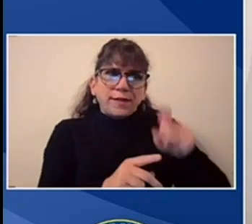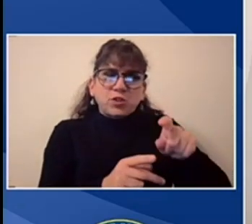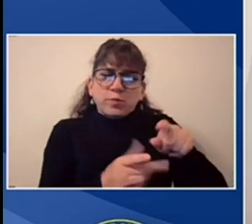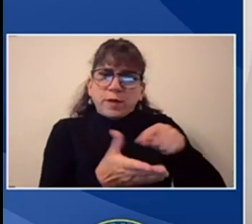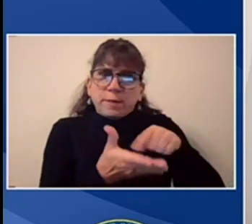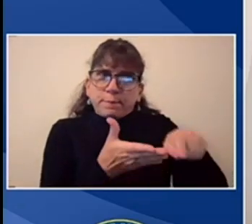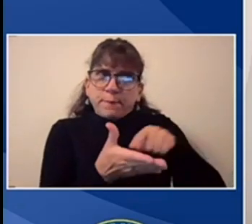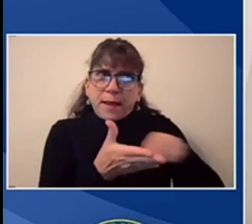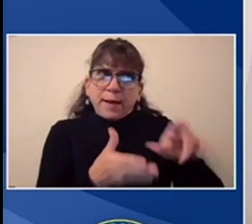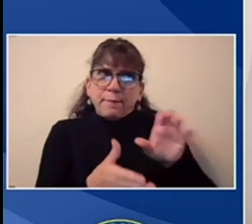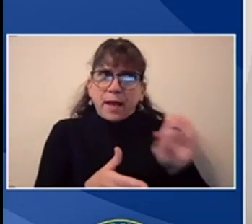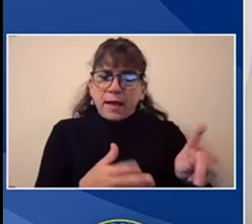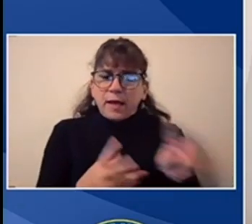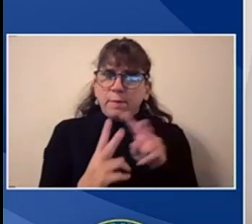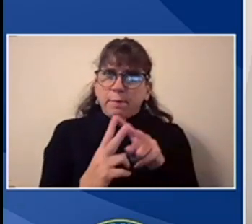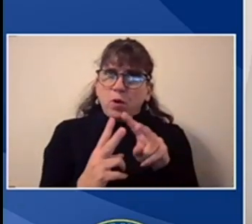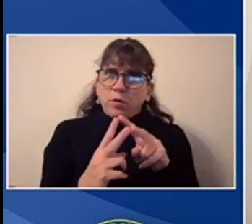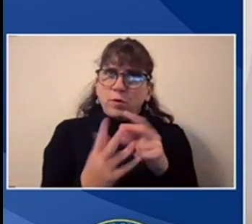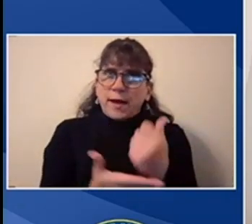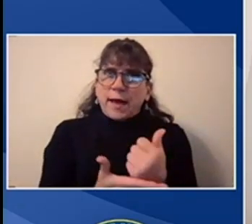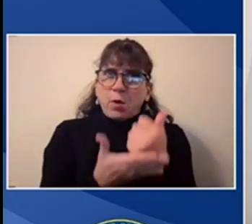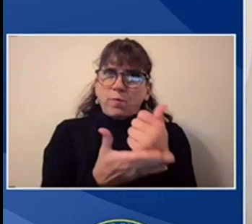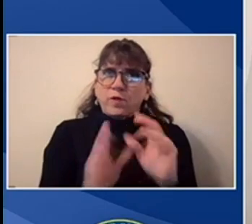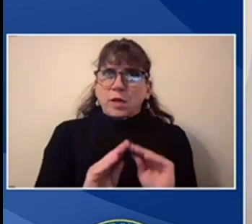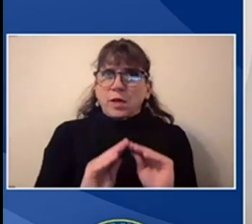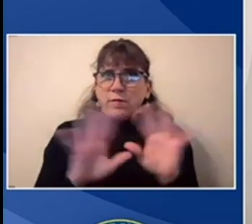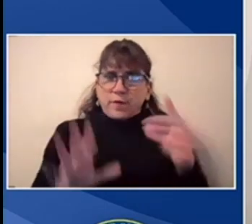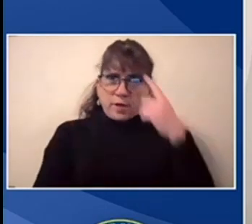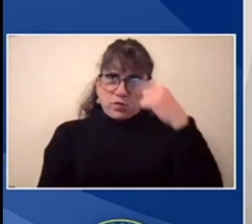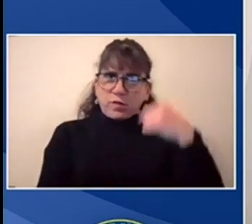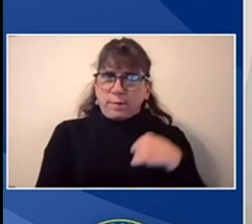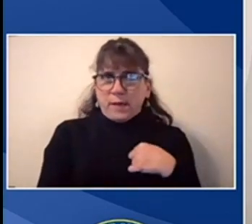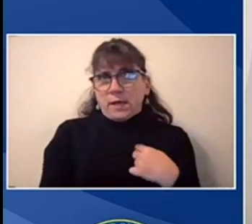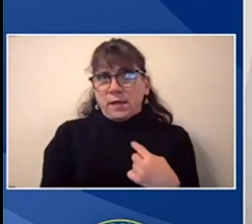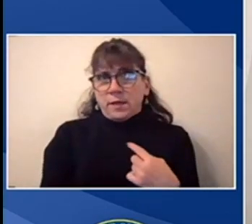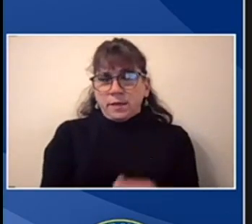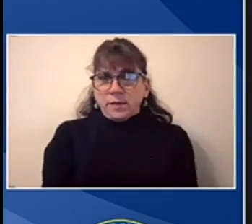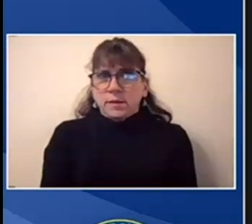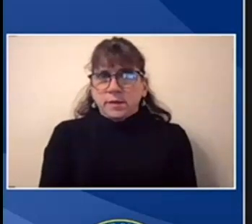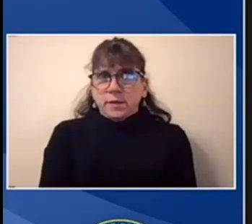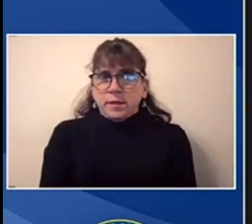of those things would just help for clarification for me, at least.